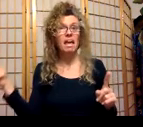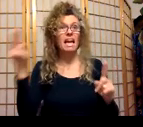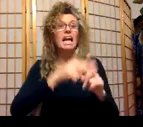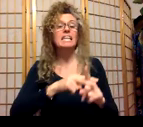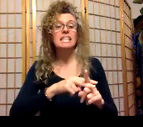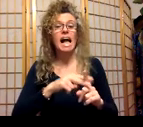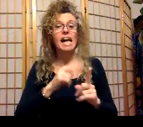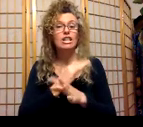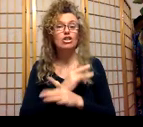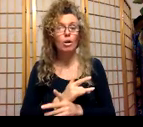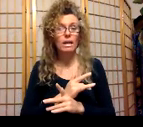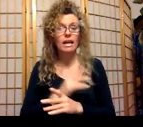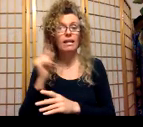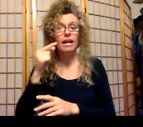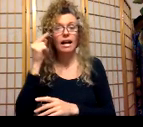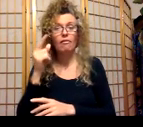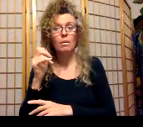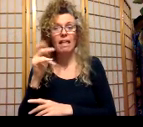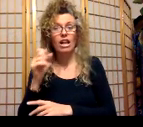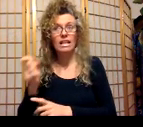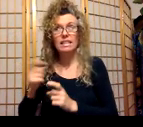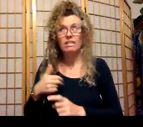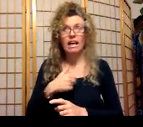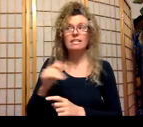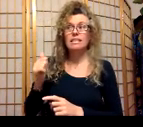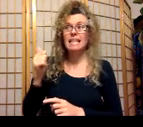the government in the Netherlands gives us 10 billion.